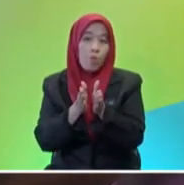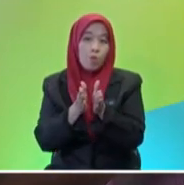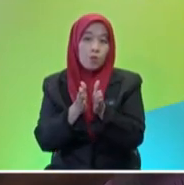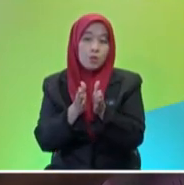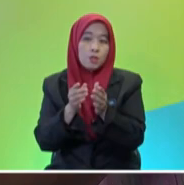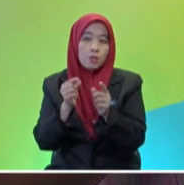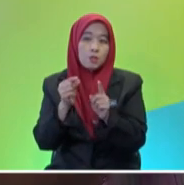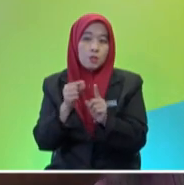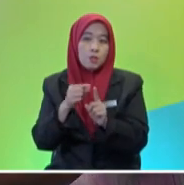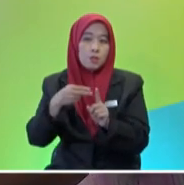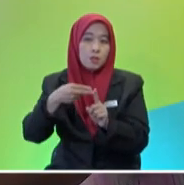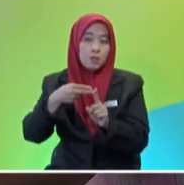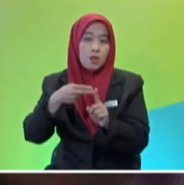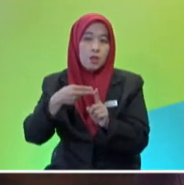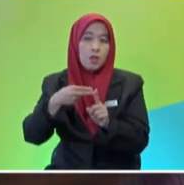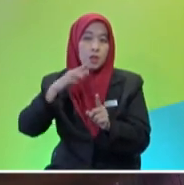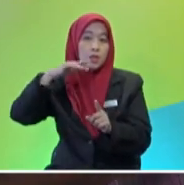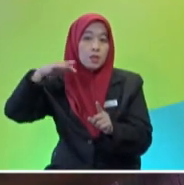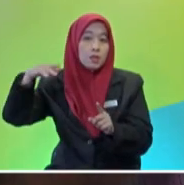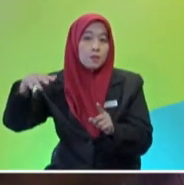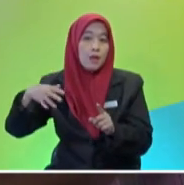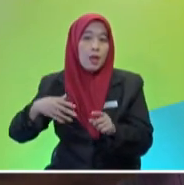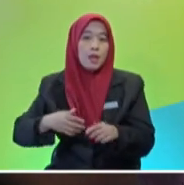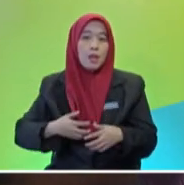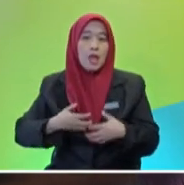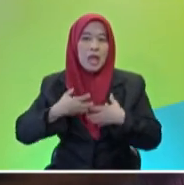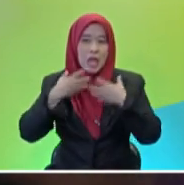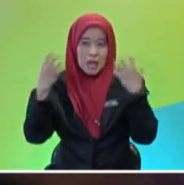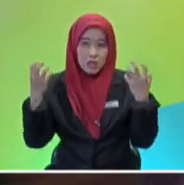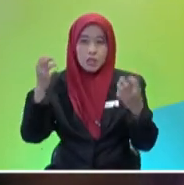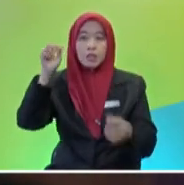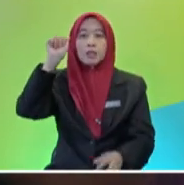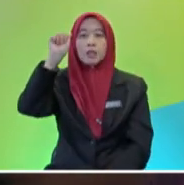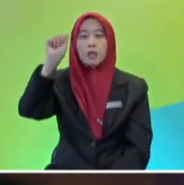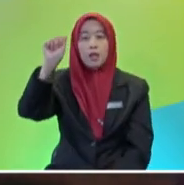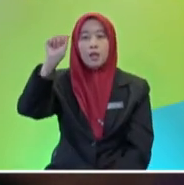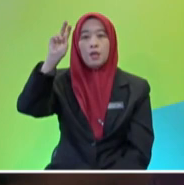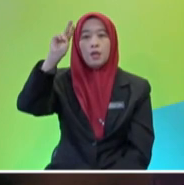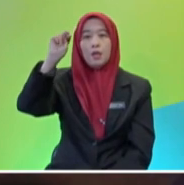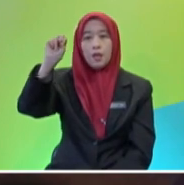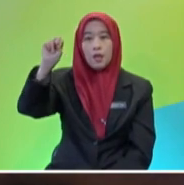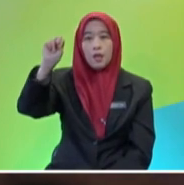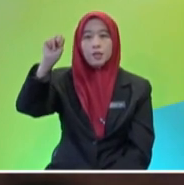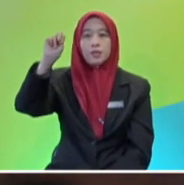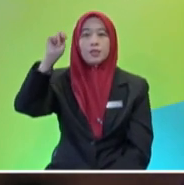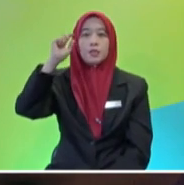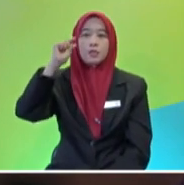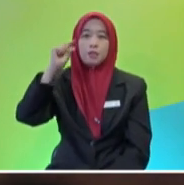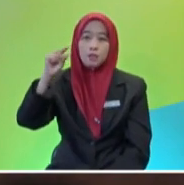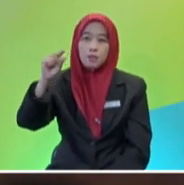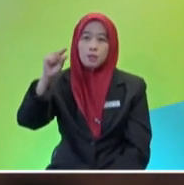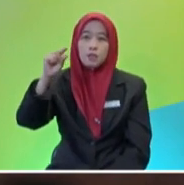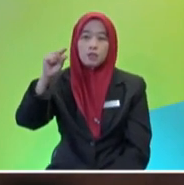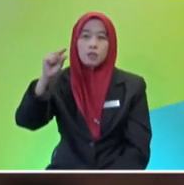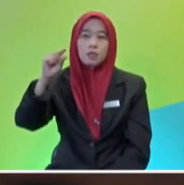okay? Spell angry, Shafika. It's A. A. N. N. G. G, this is